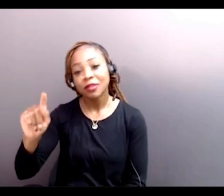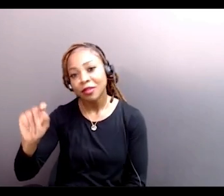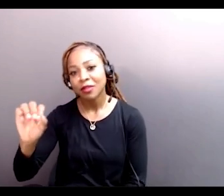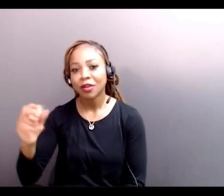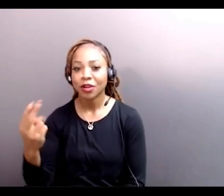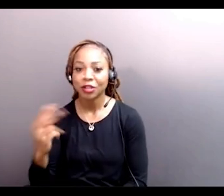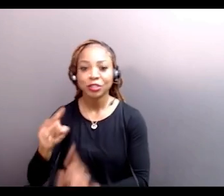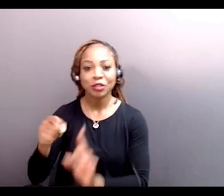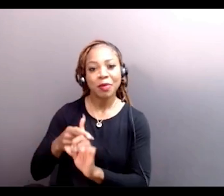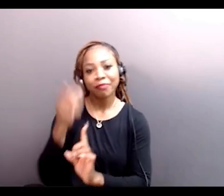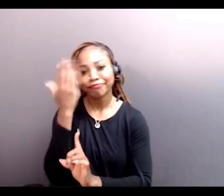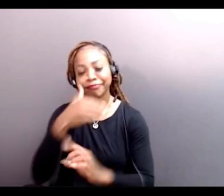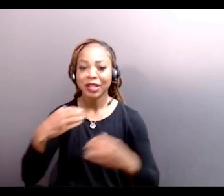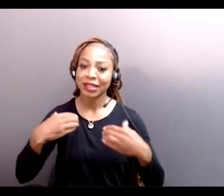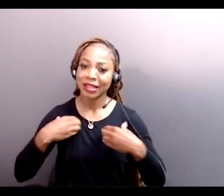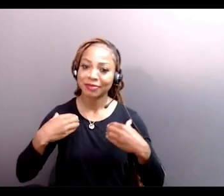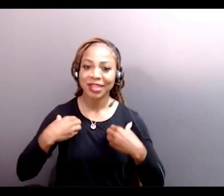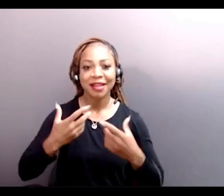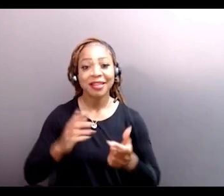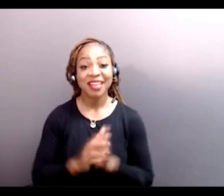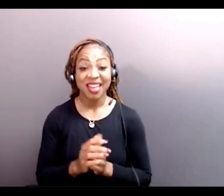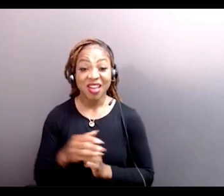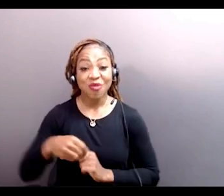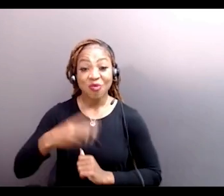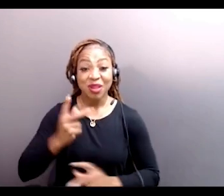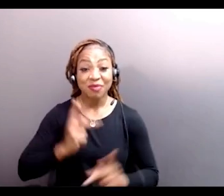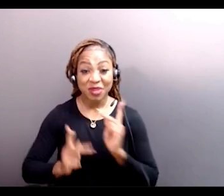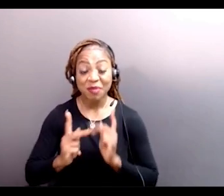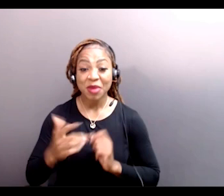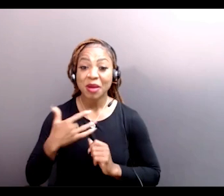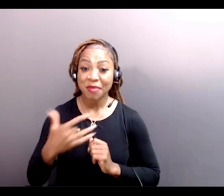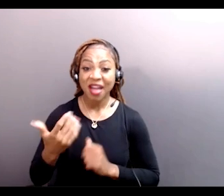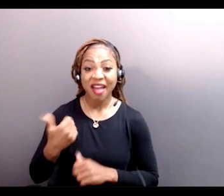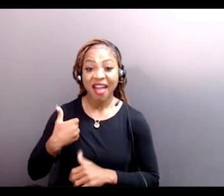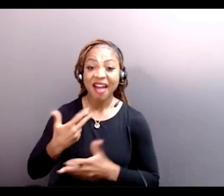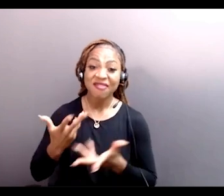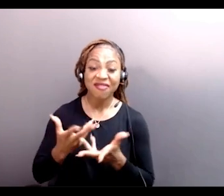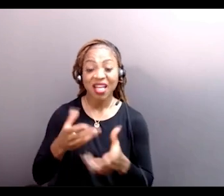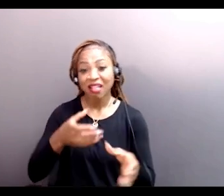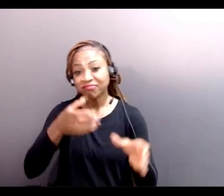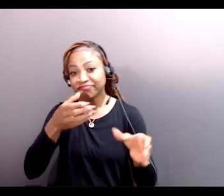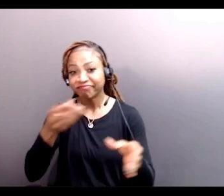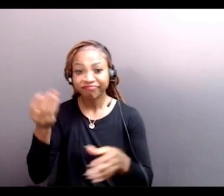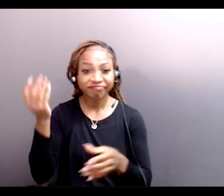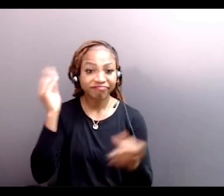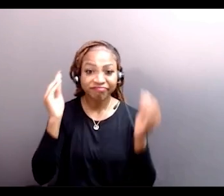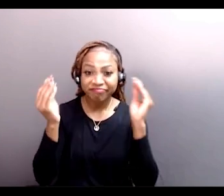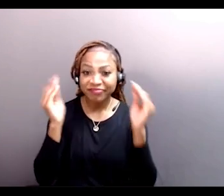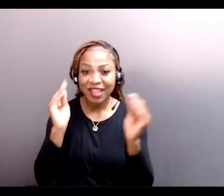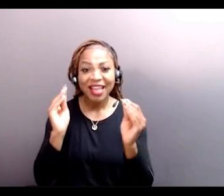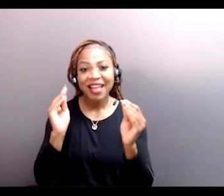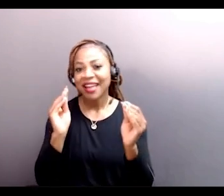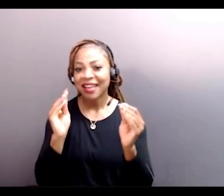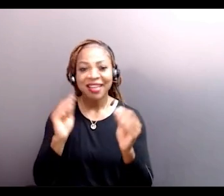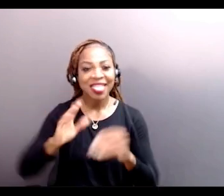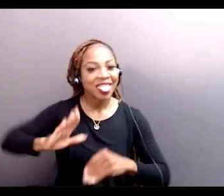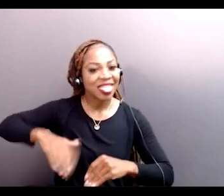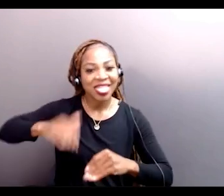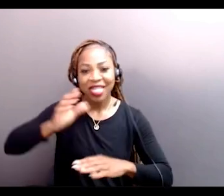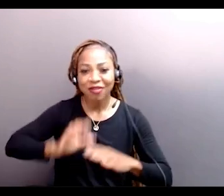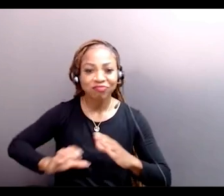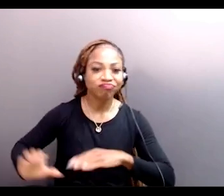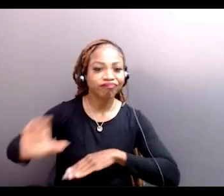that white people carry with them on a daily basis. And the fragility is the resistance of recognizing that. And that can actually be